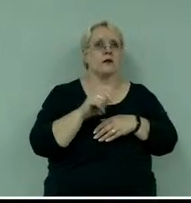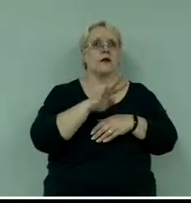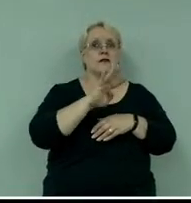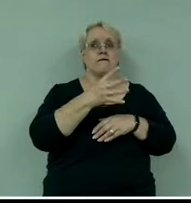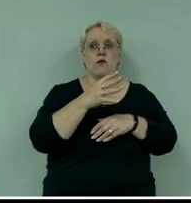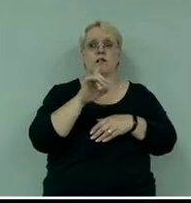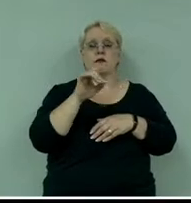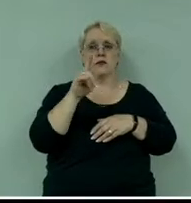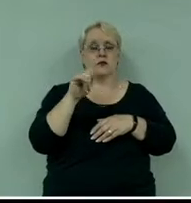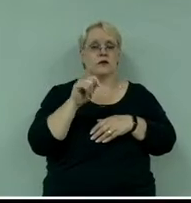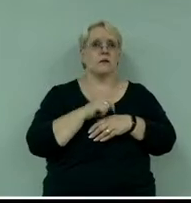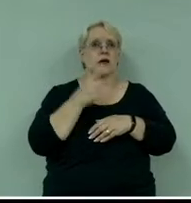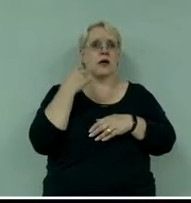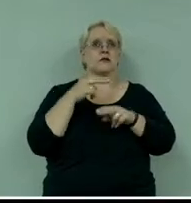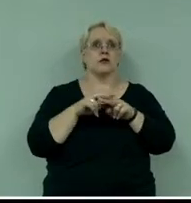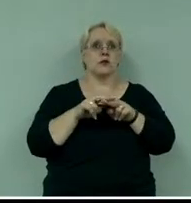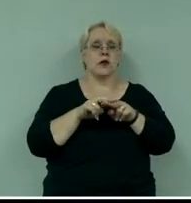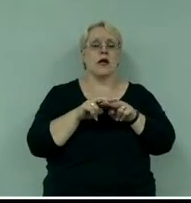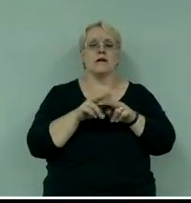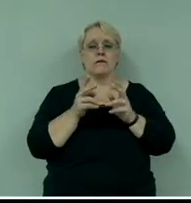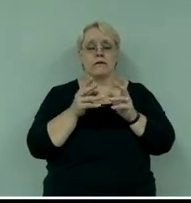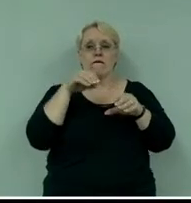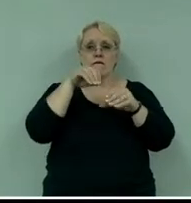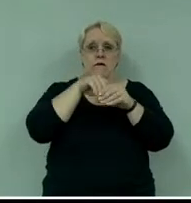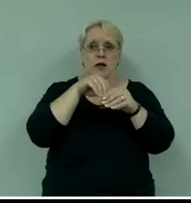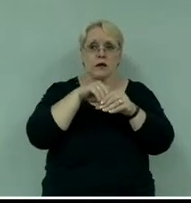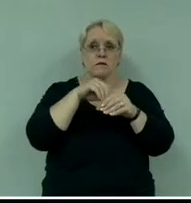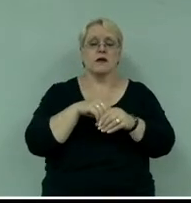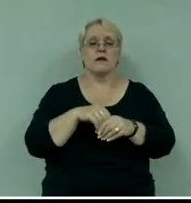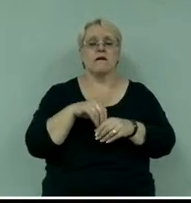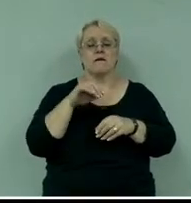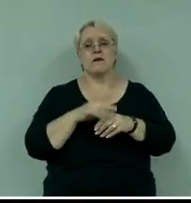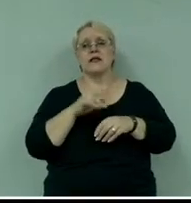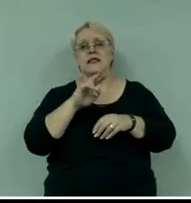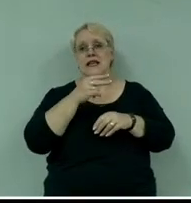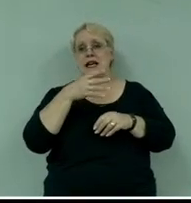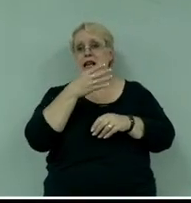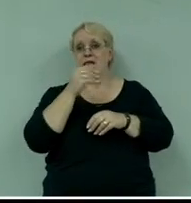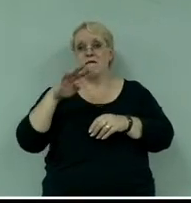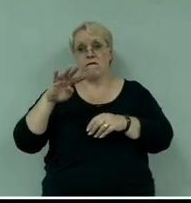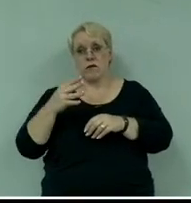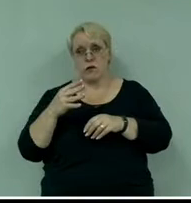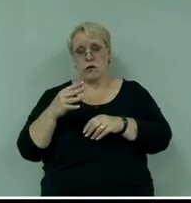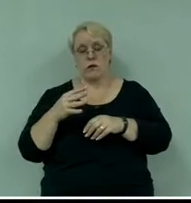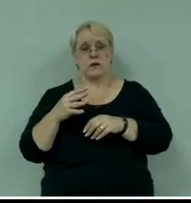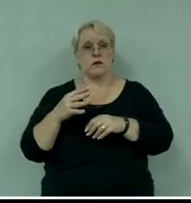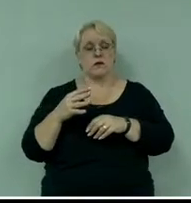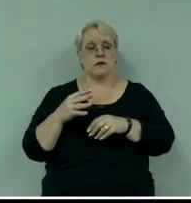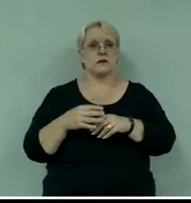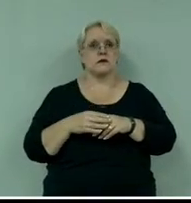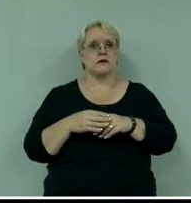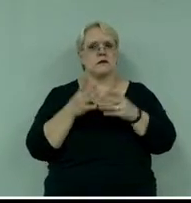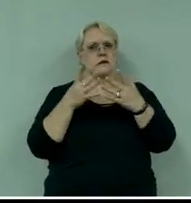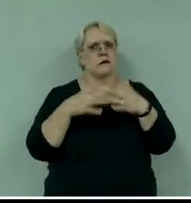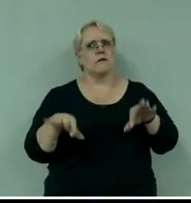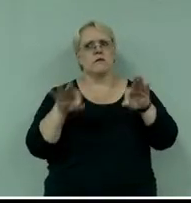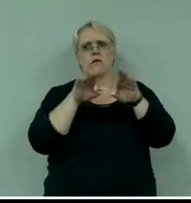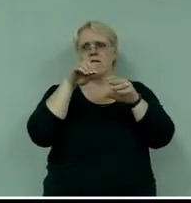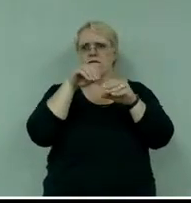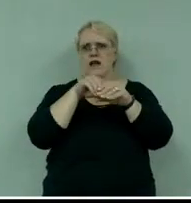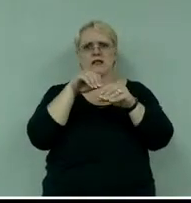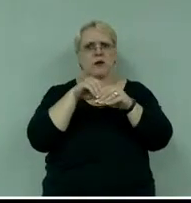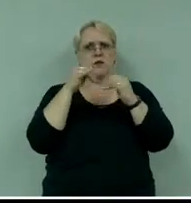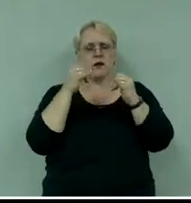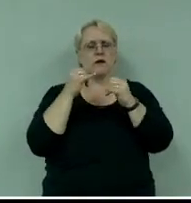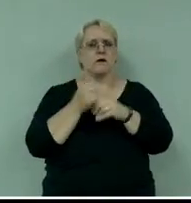fourth because of the train and the investment we're doing in the fourth. Second, the fourth right now has significant investment going on right